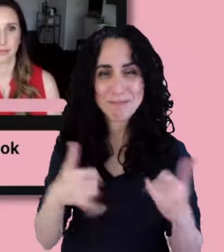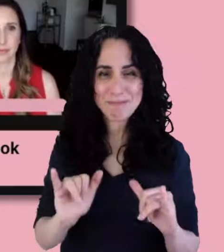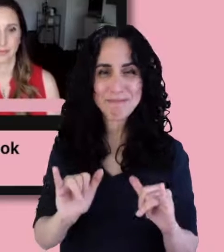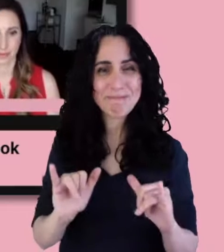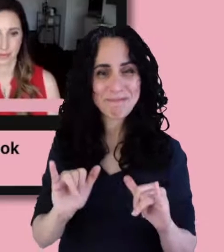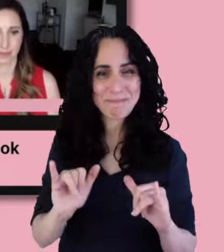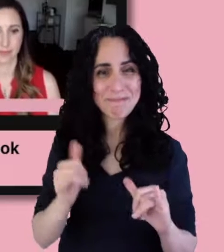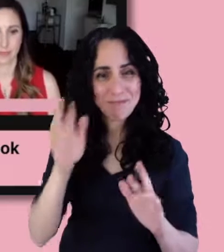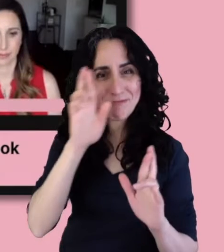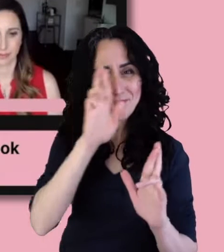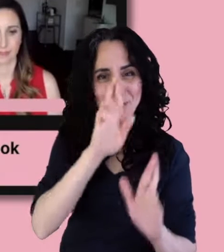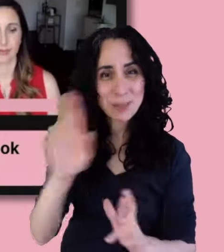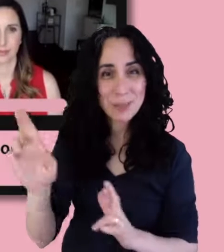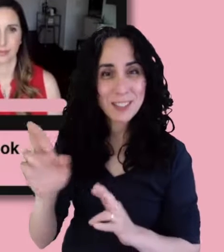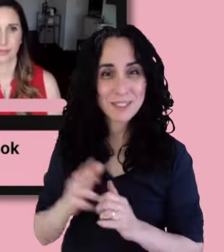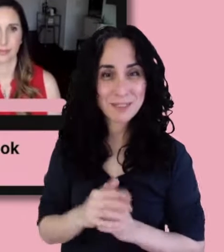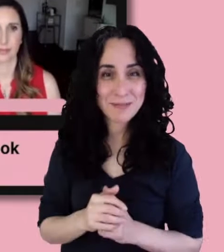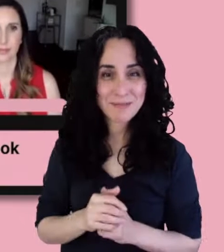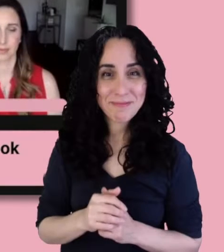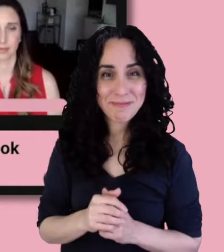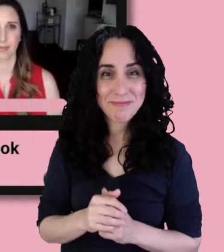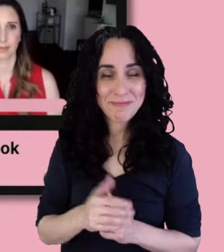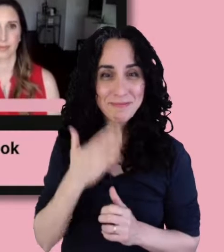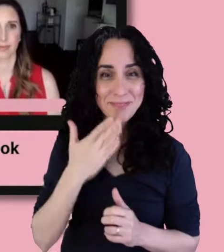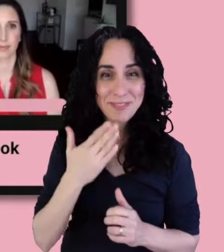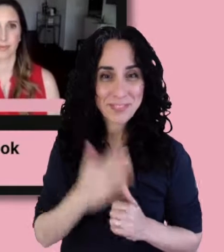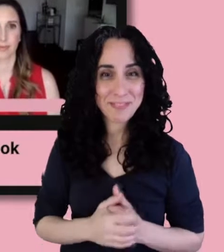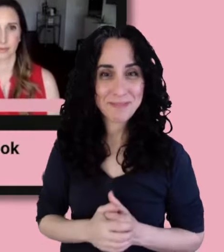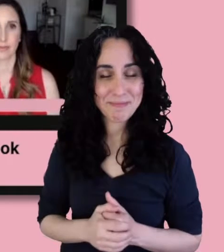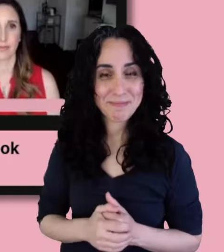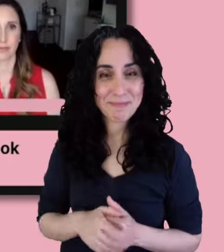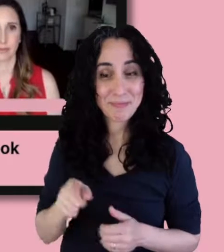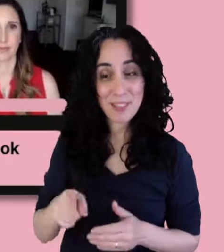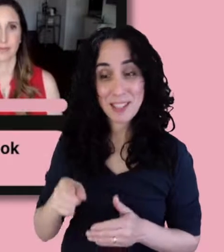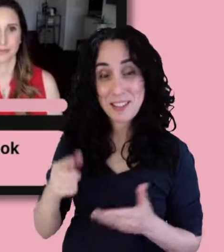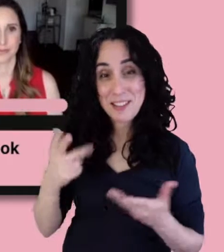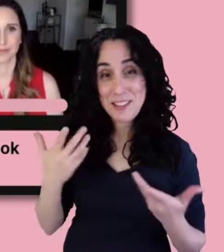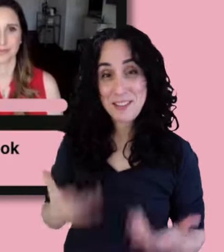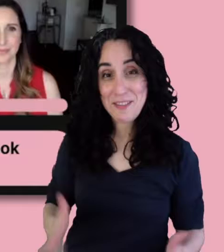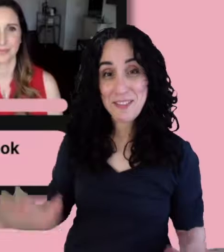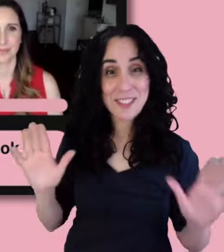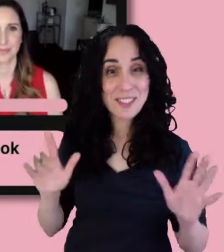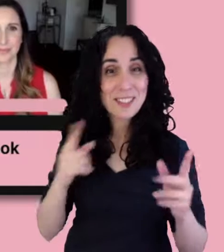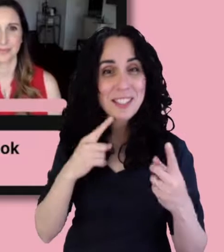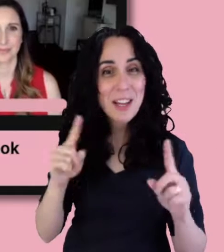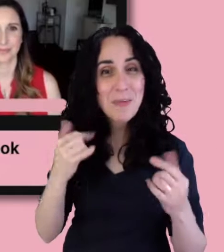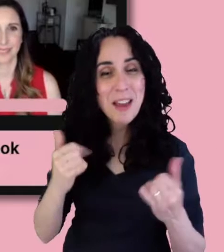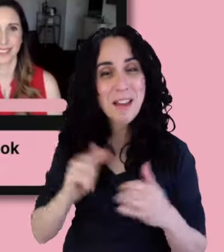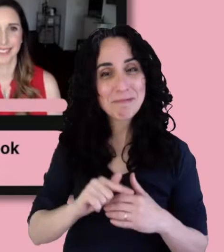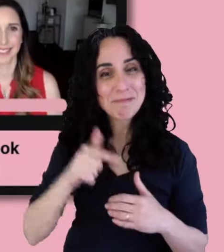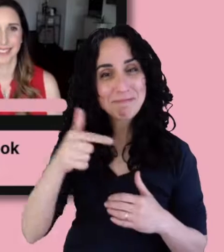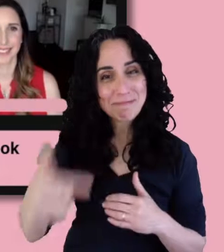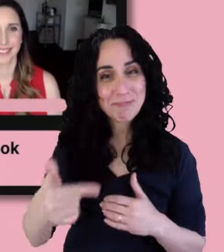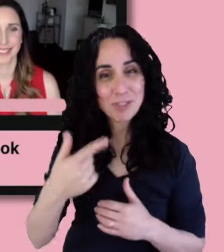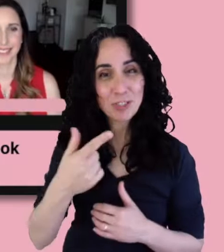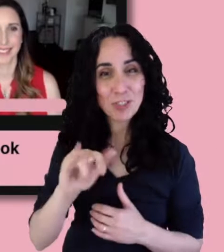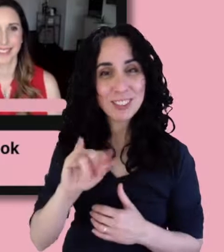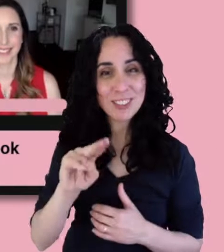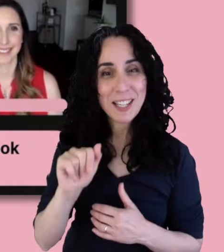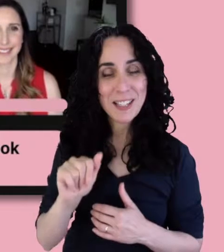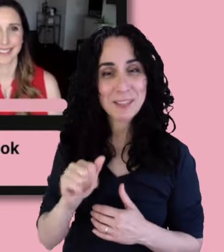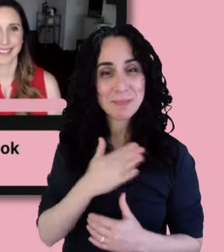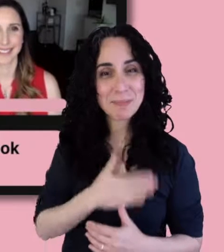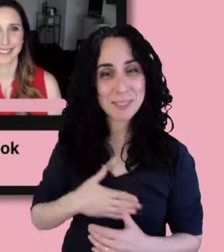this time to say that we respect all of you guys. So yeah, that's the end of my announcements, and I'm going to hand it right over